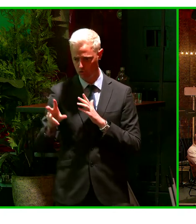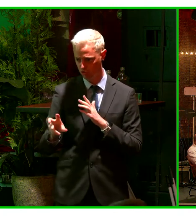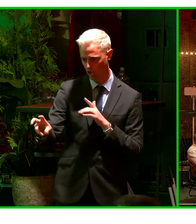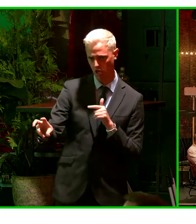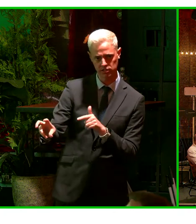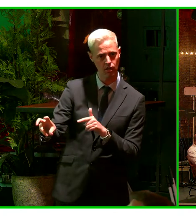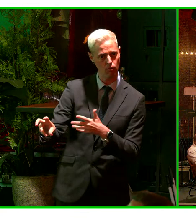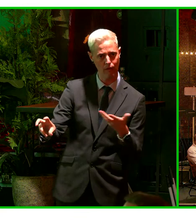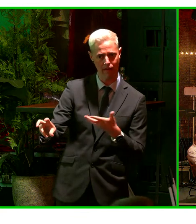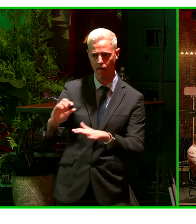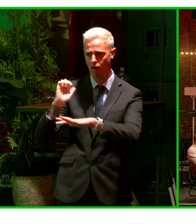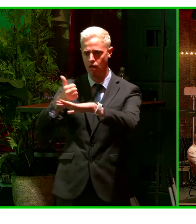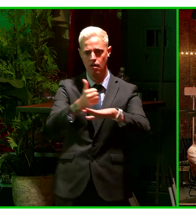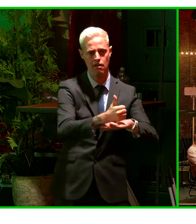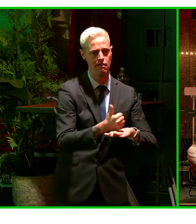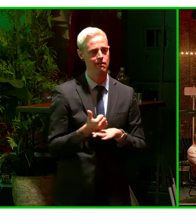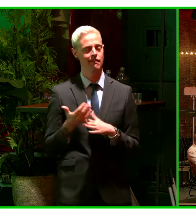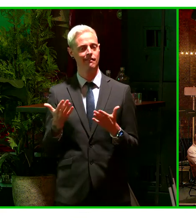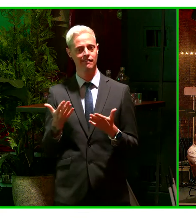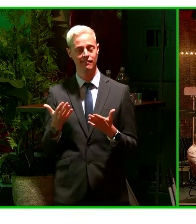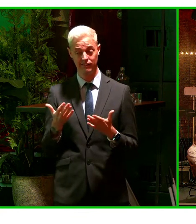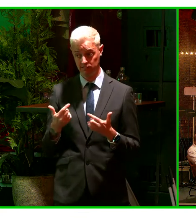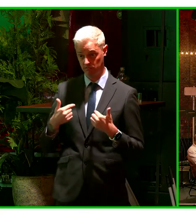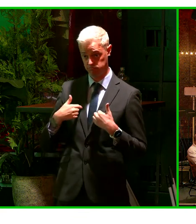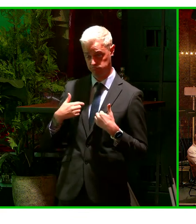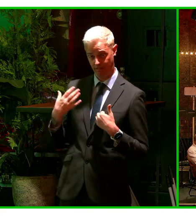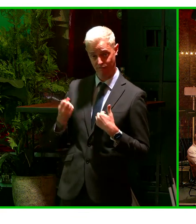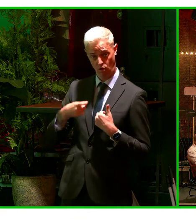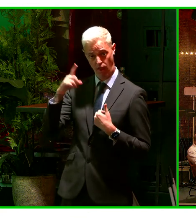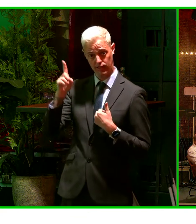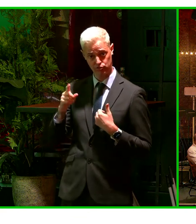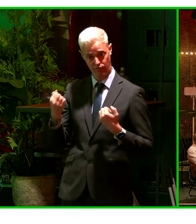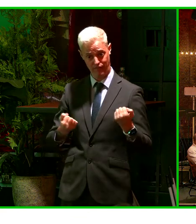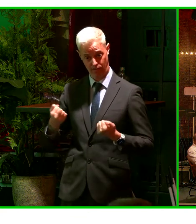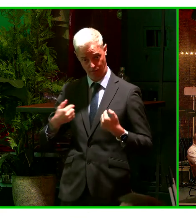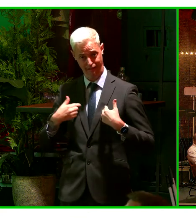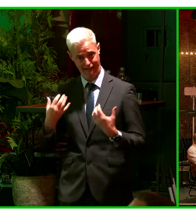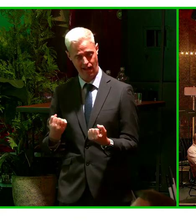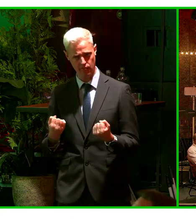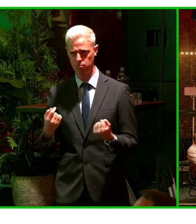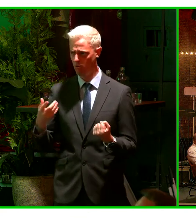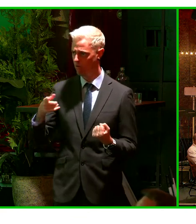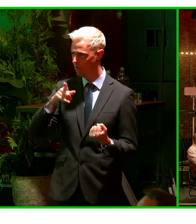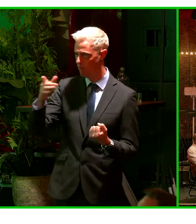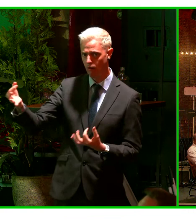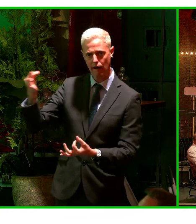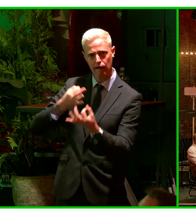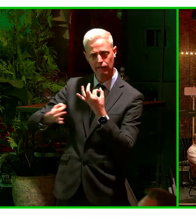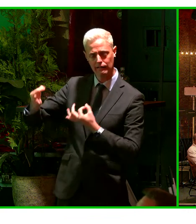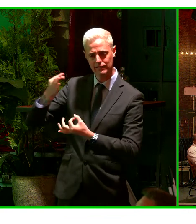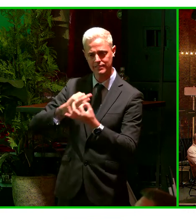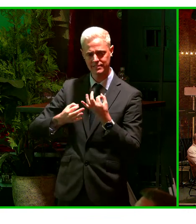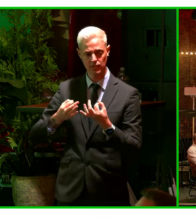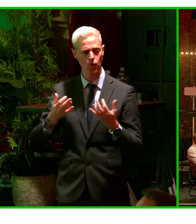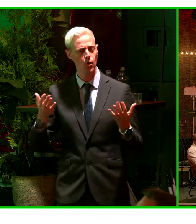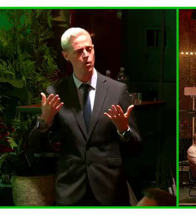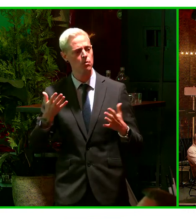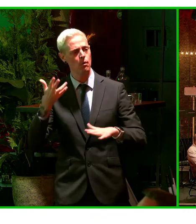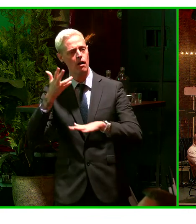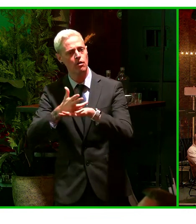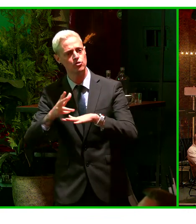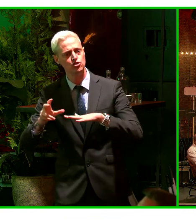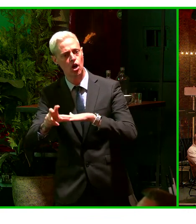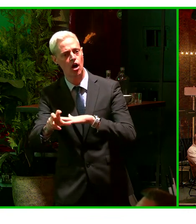How do we get the, I've got an electric vehicle myself, and one of the most common things I get asked about is all around